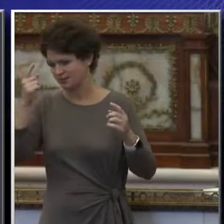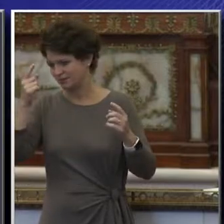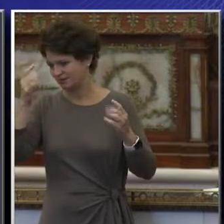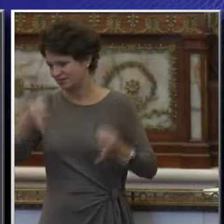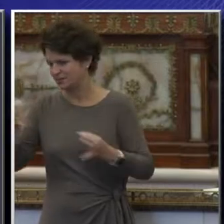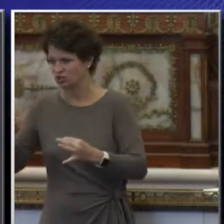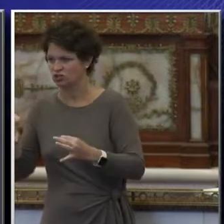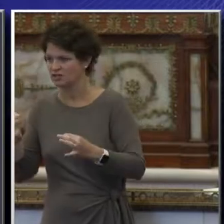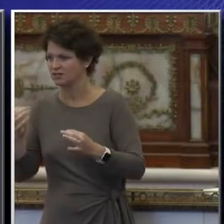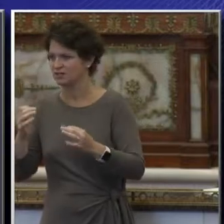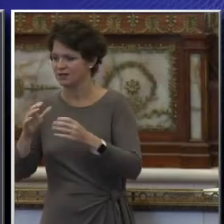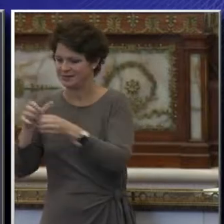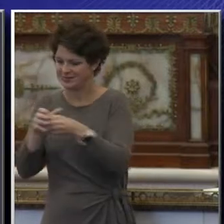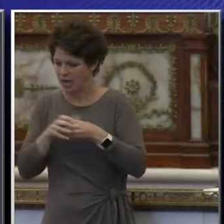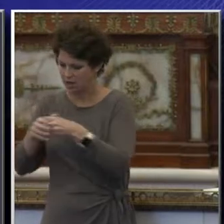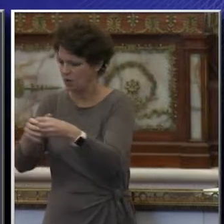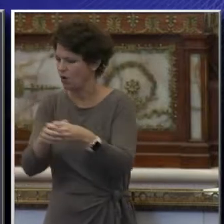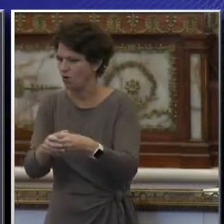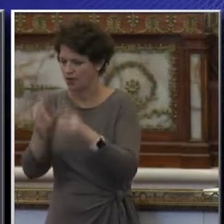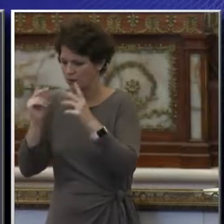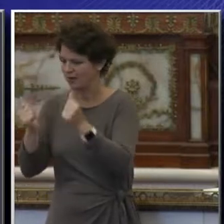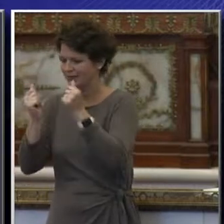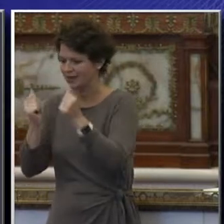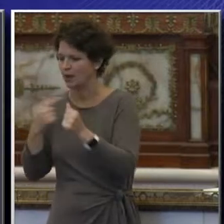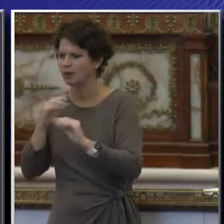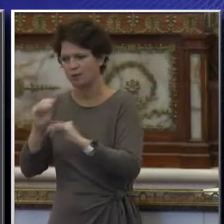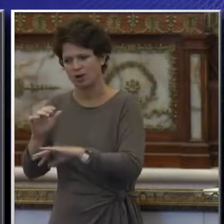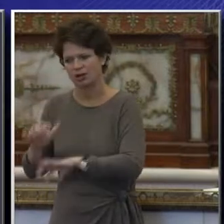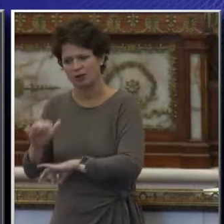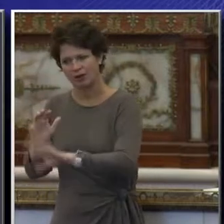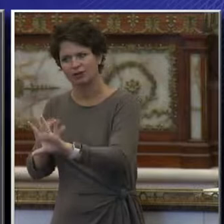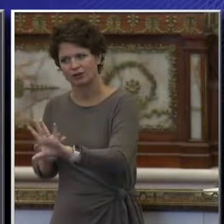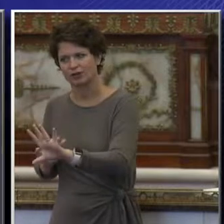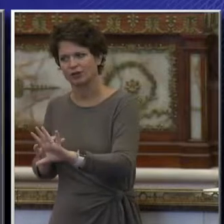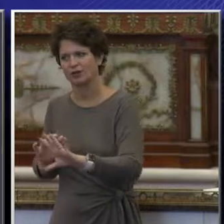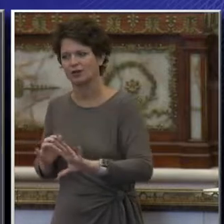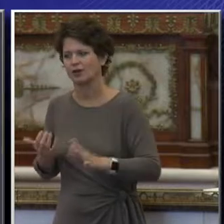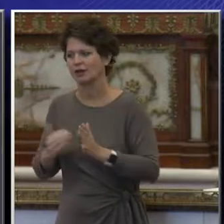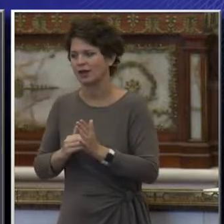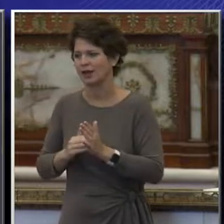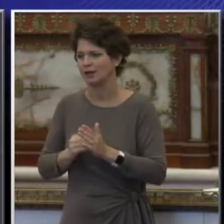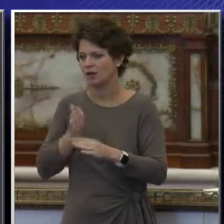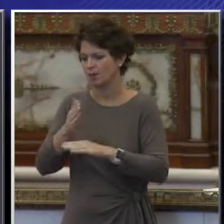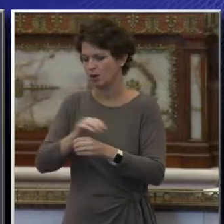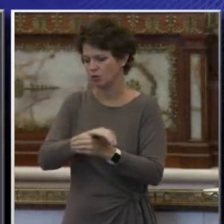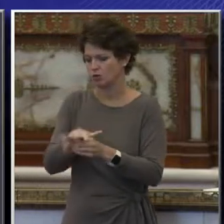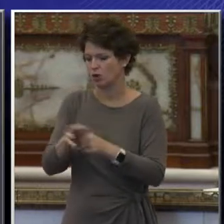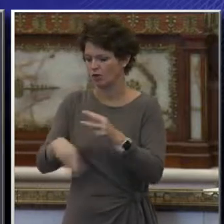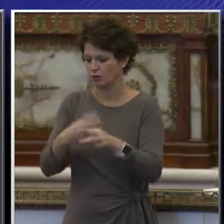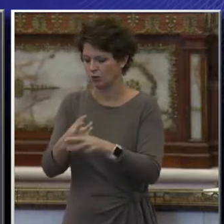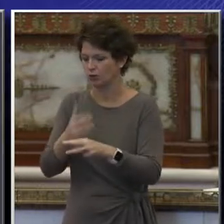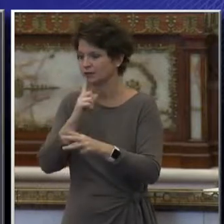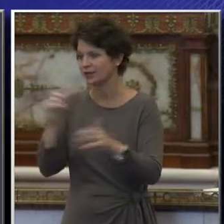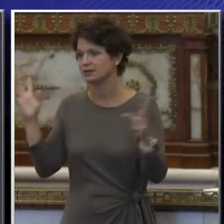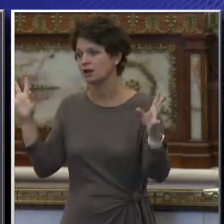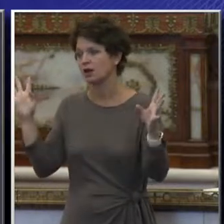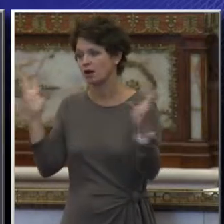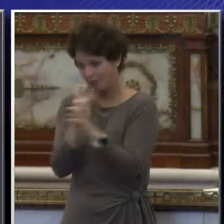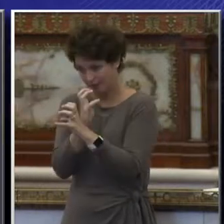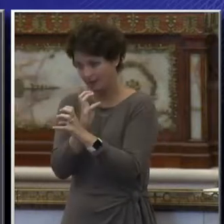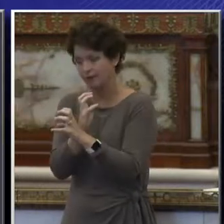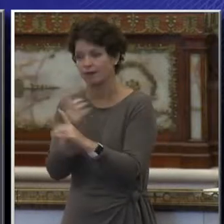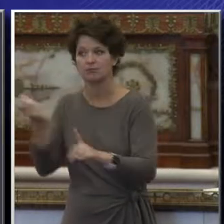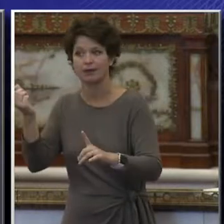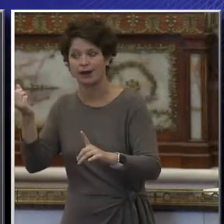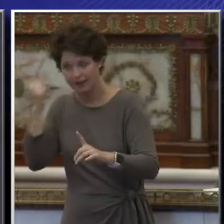make these decisions silo. So I just also want to put that on the record. And again, you know, in the post-COVID world is quite complicated, and I get